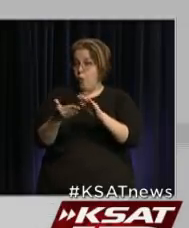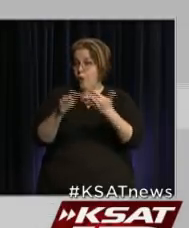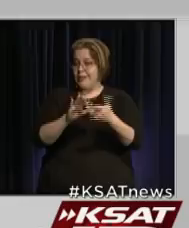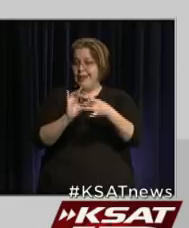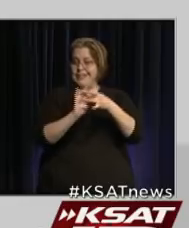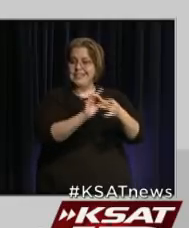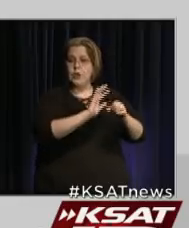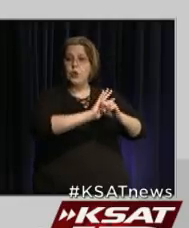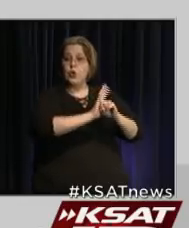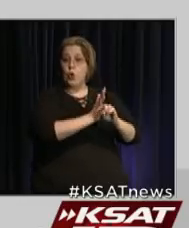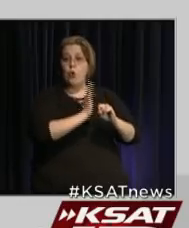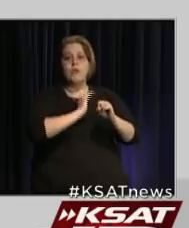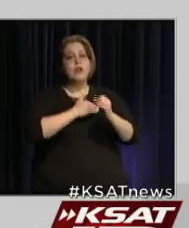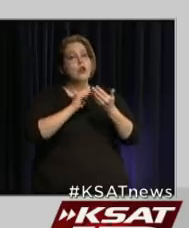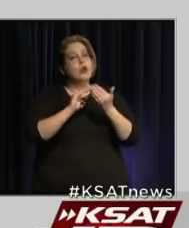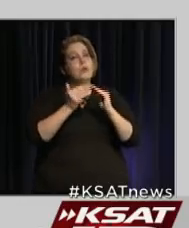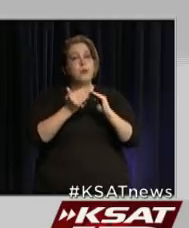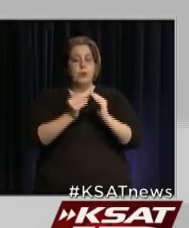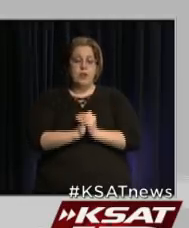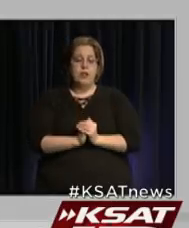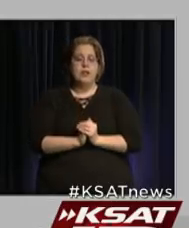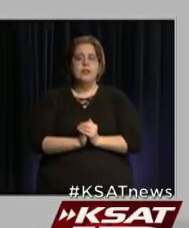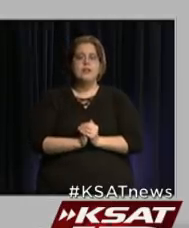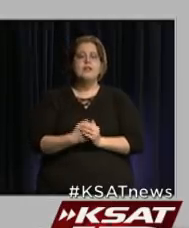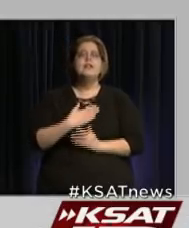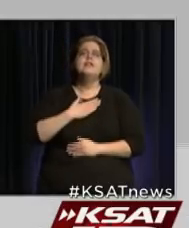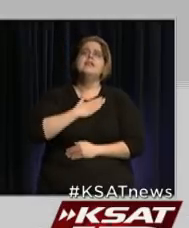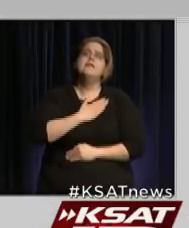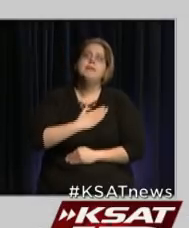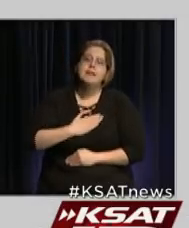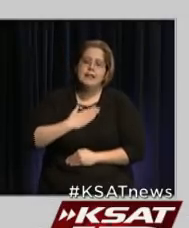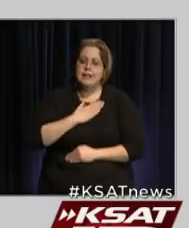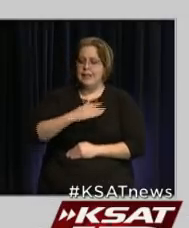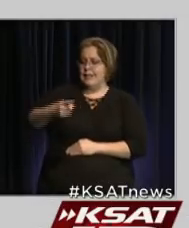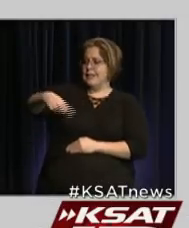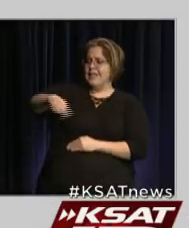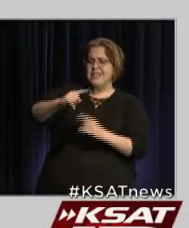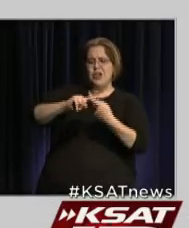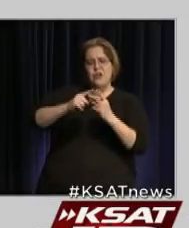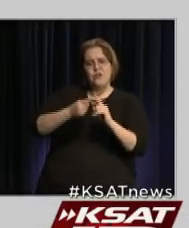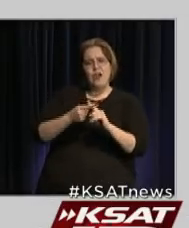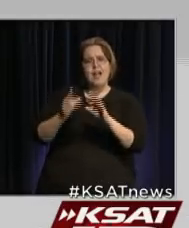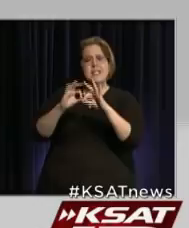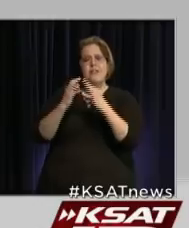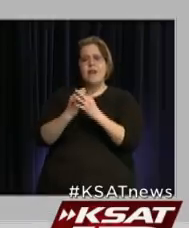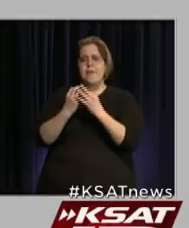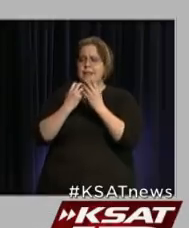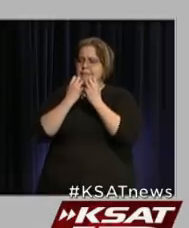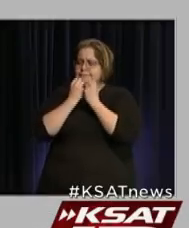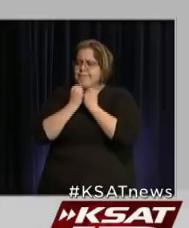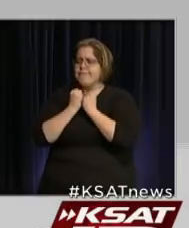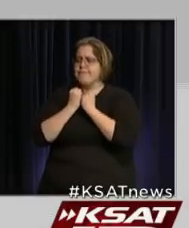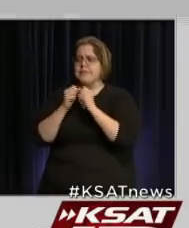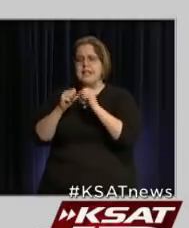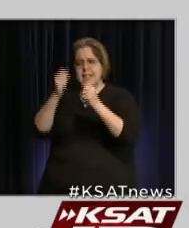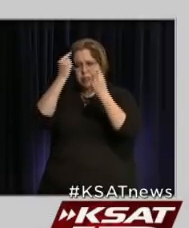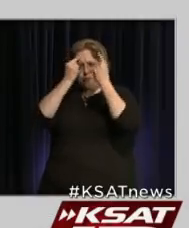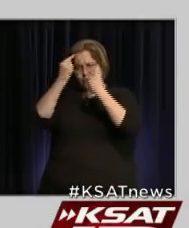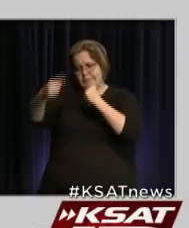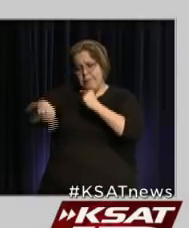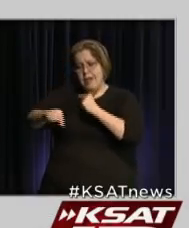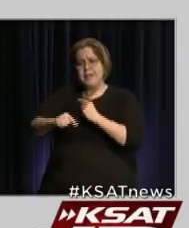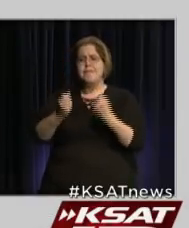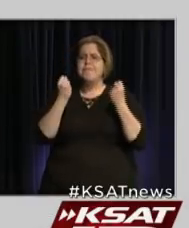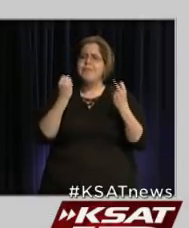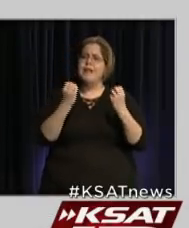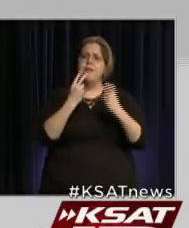COVID in our community this evening. Please keep their friends and family in your thoughts this evening. We have lost far too many